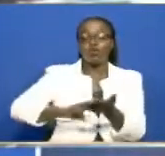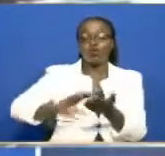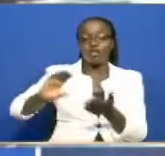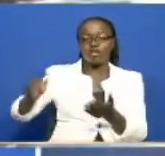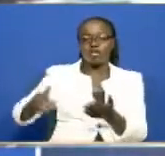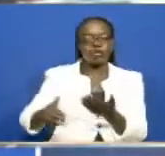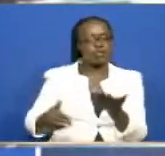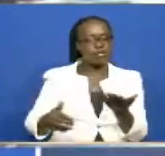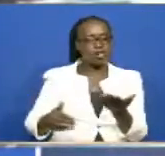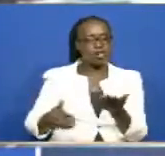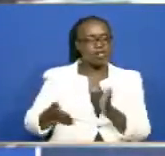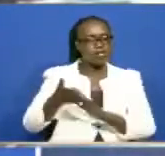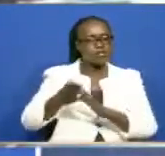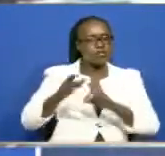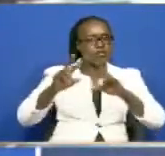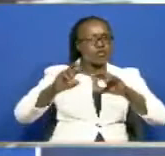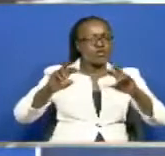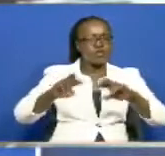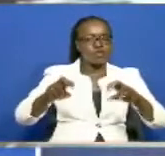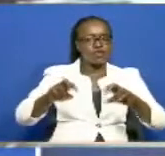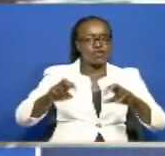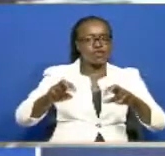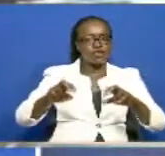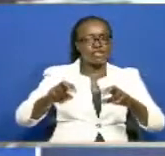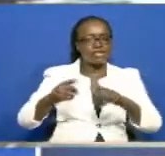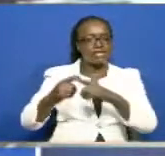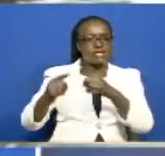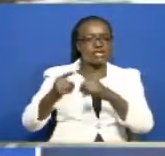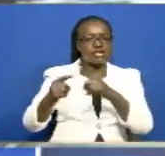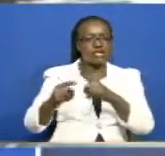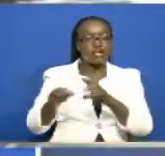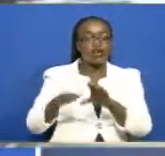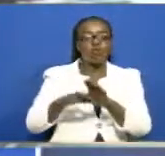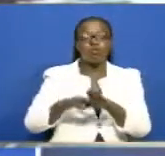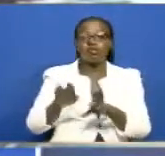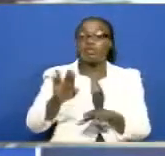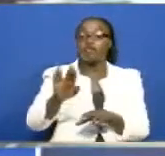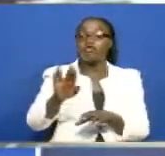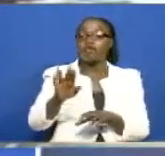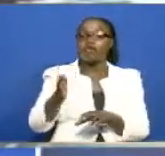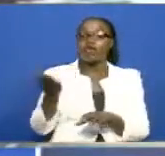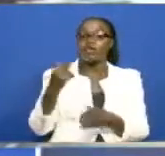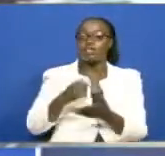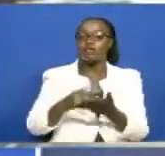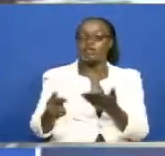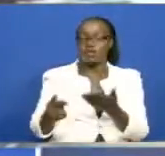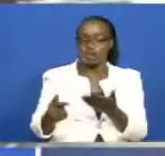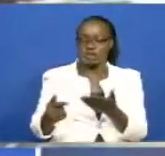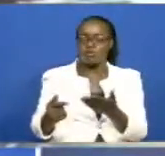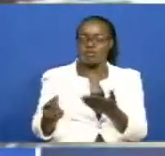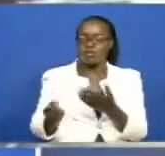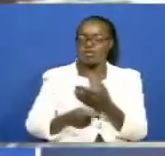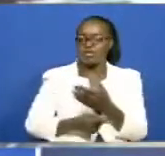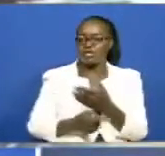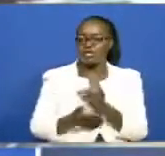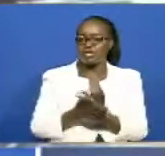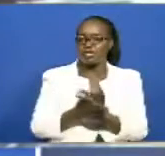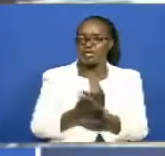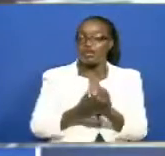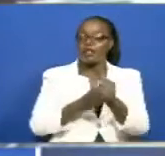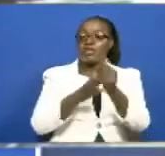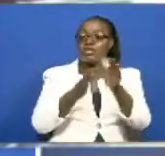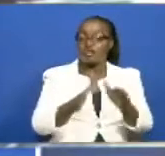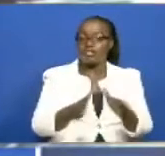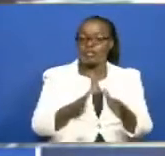is calling for speedy investigations into the killing of four members of the church last month. Their leader, Pope Lawrence